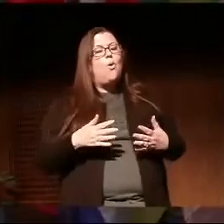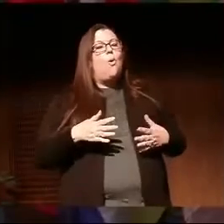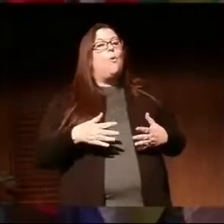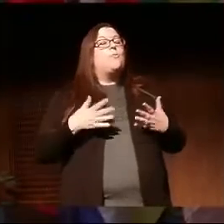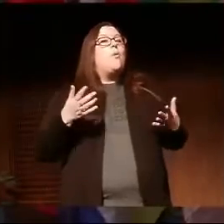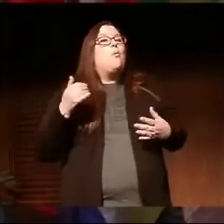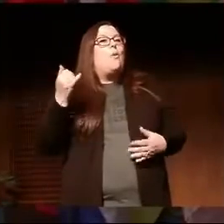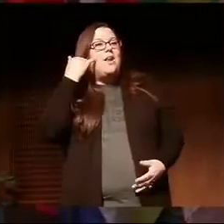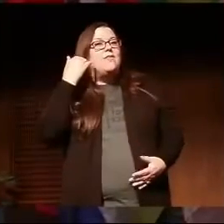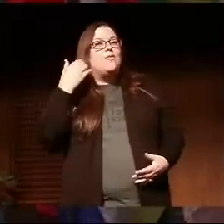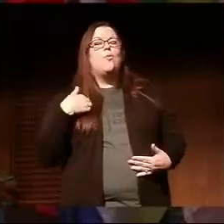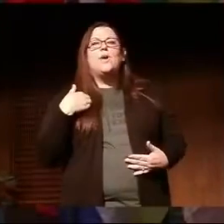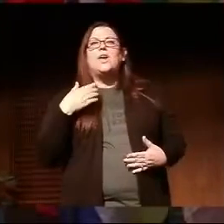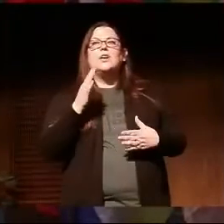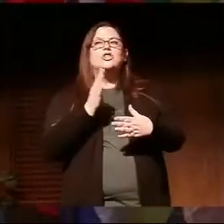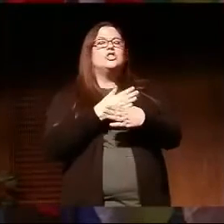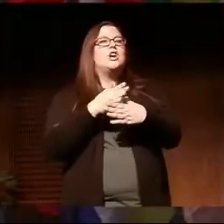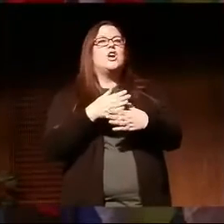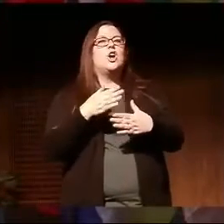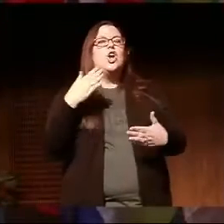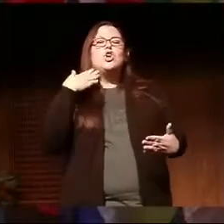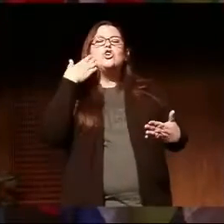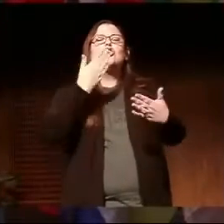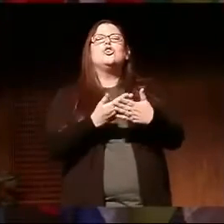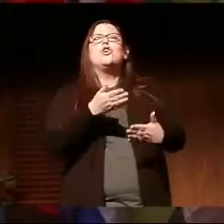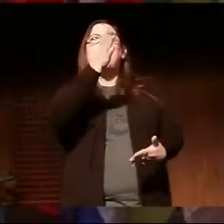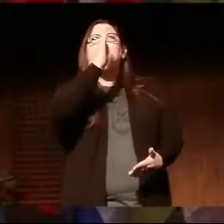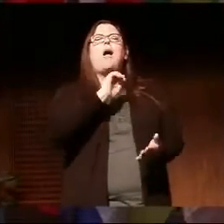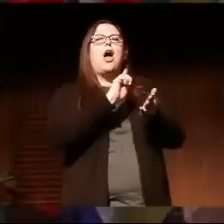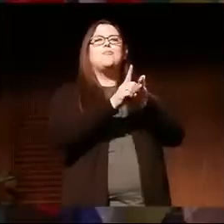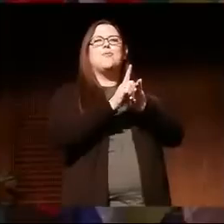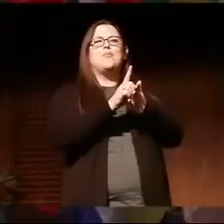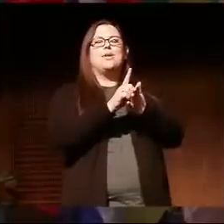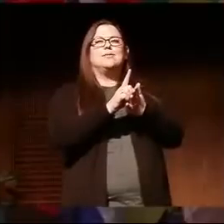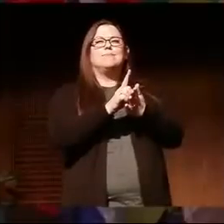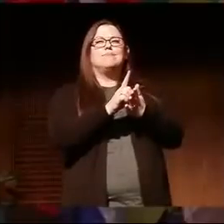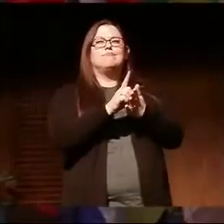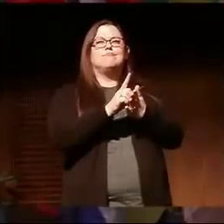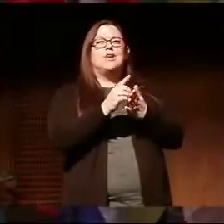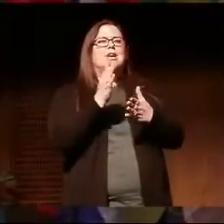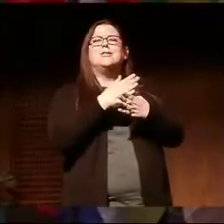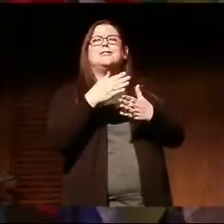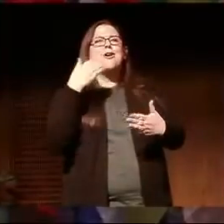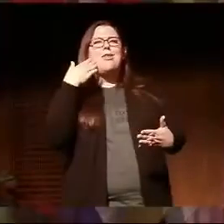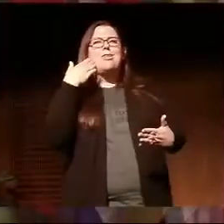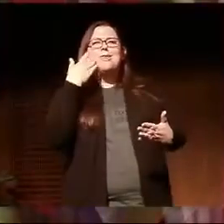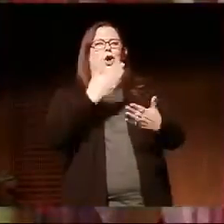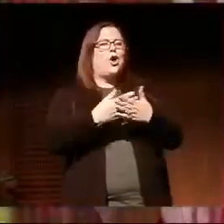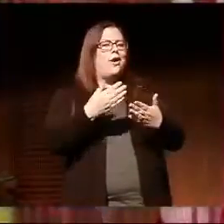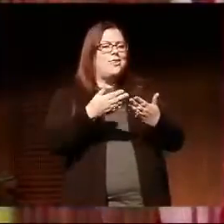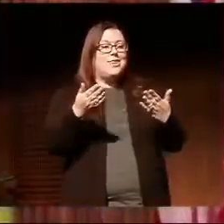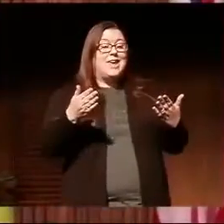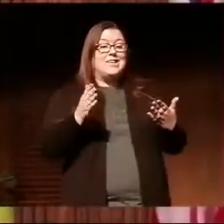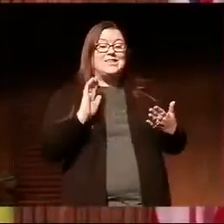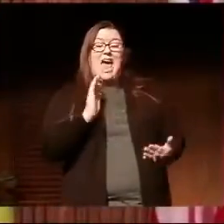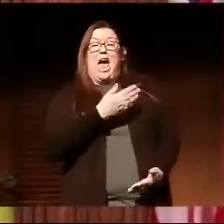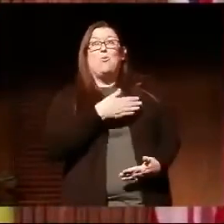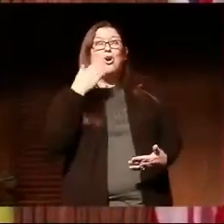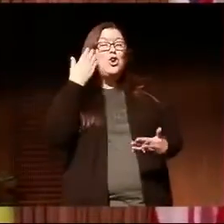went around the table and we shared just the good things that our good God is doing in the